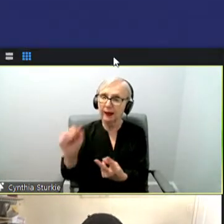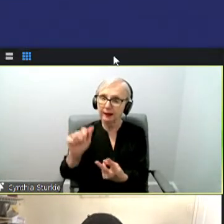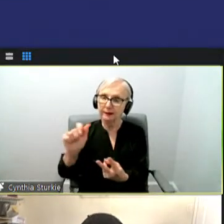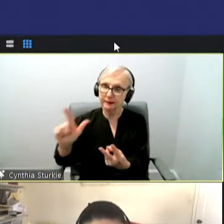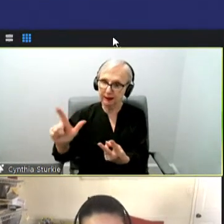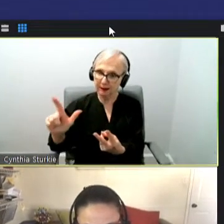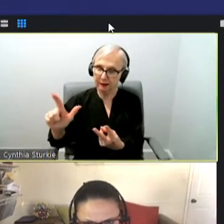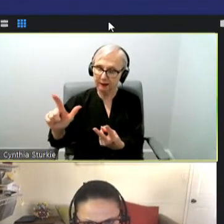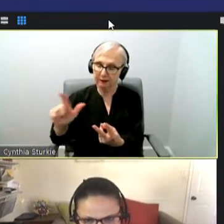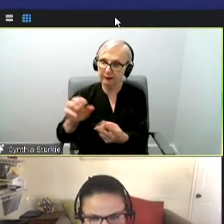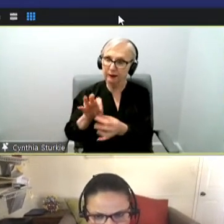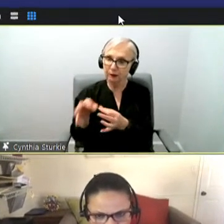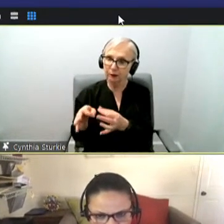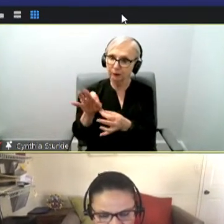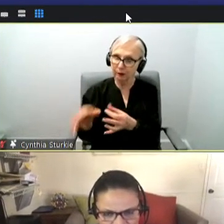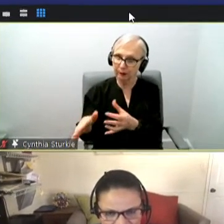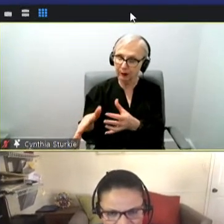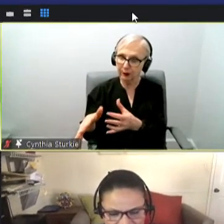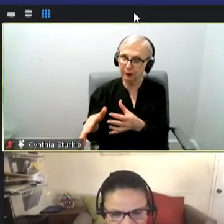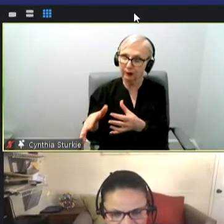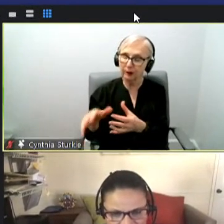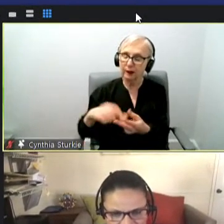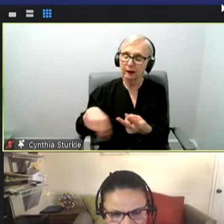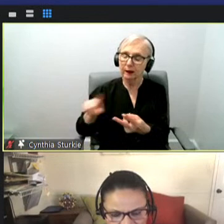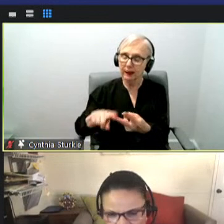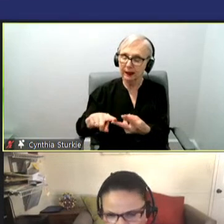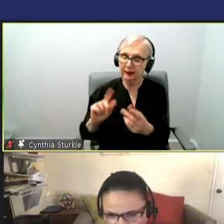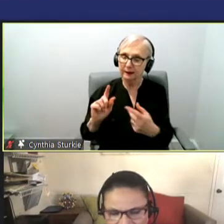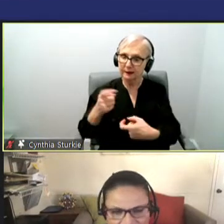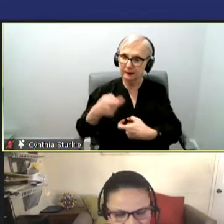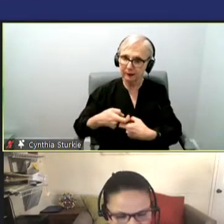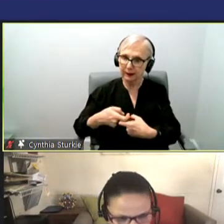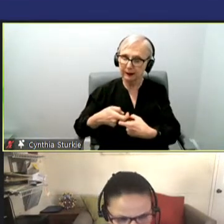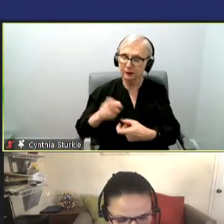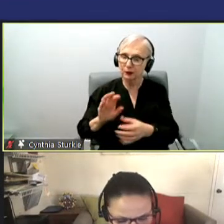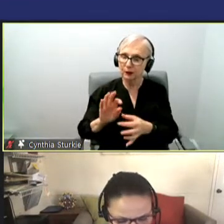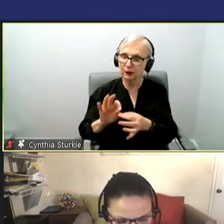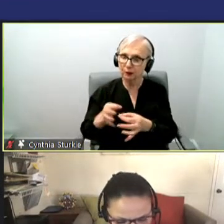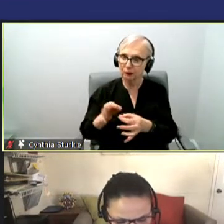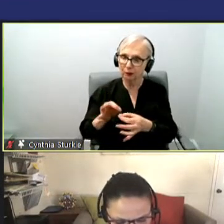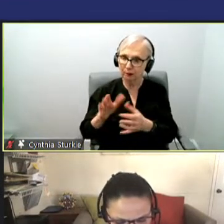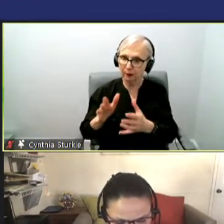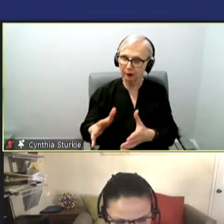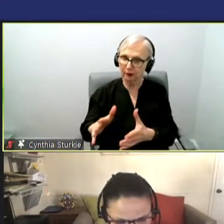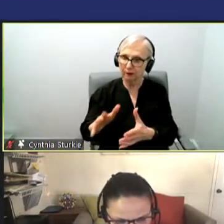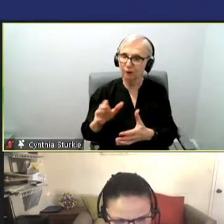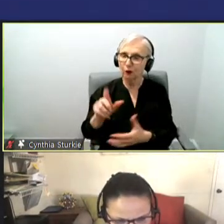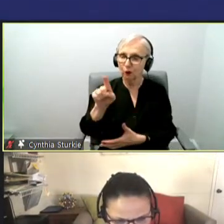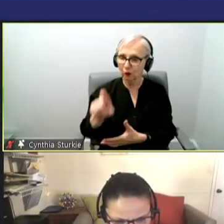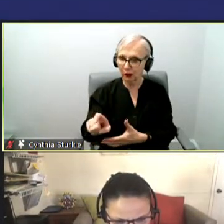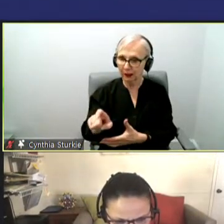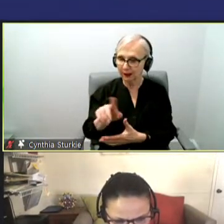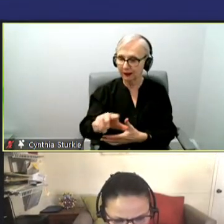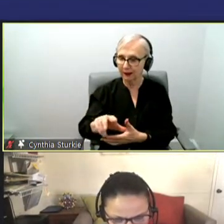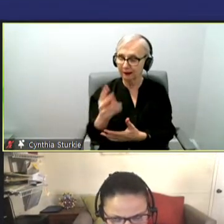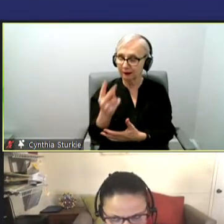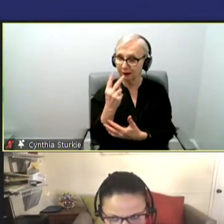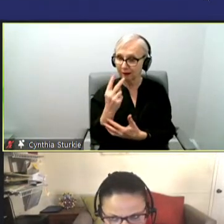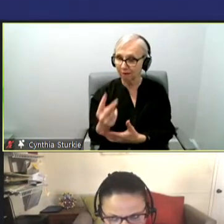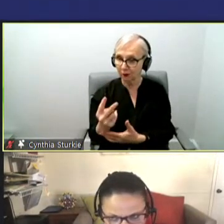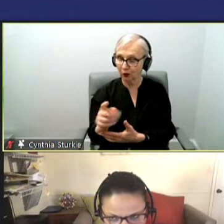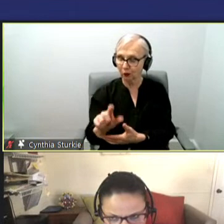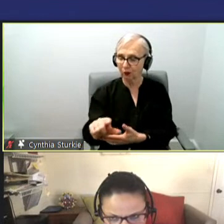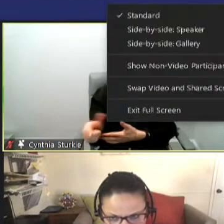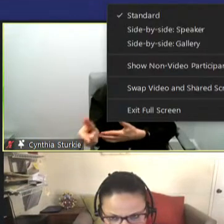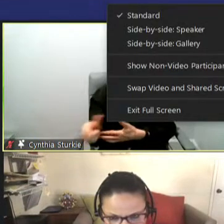Language interpretation channel, as well as a Spanish interpretation channel. And if you're looking to customize that view on your screen a little bit, you can